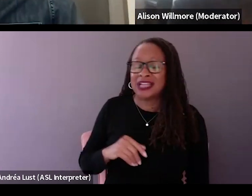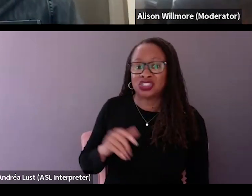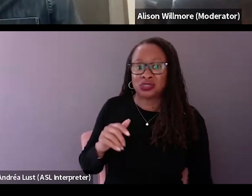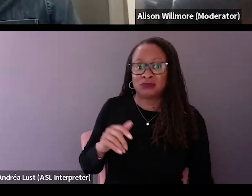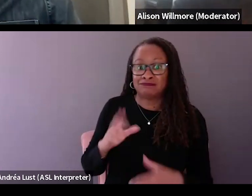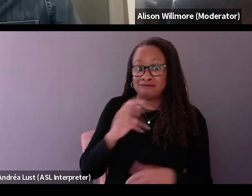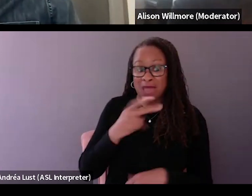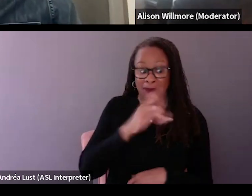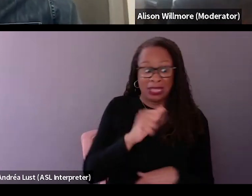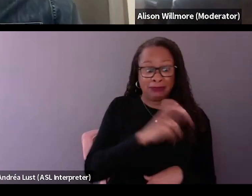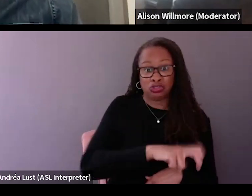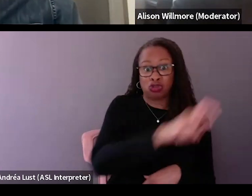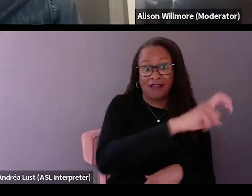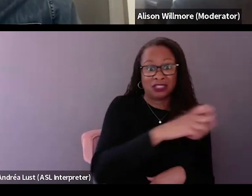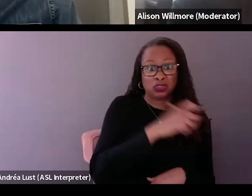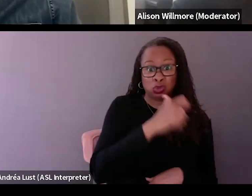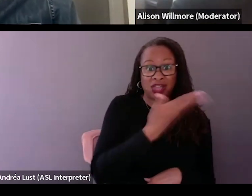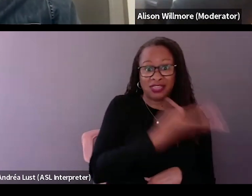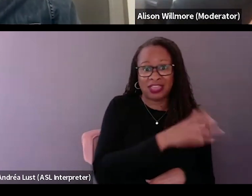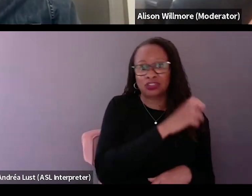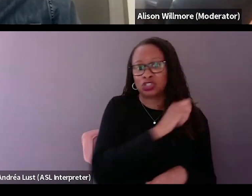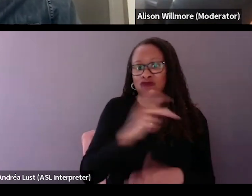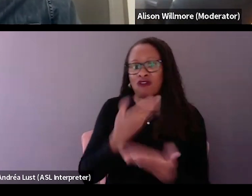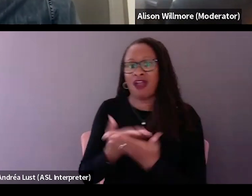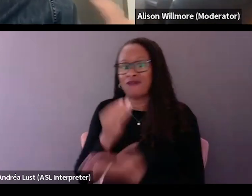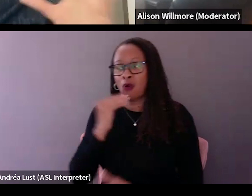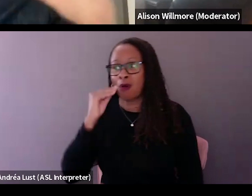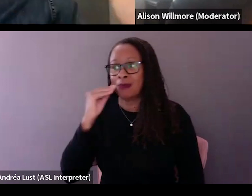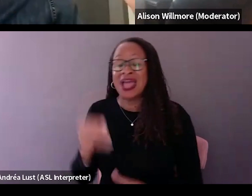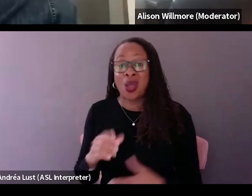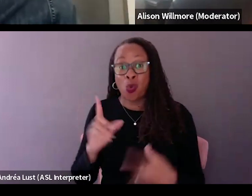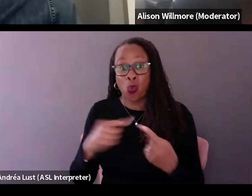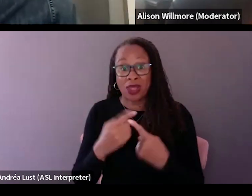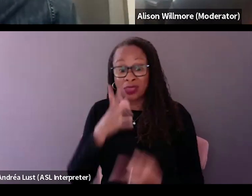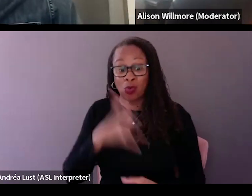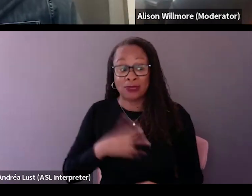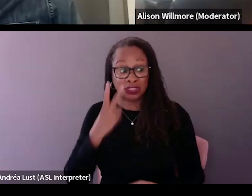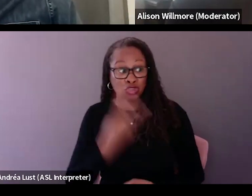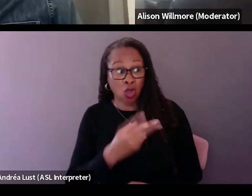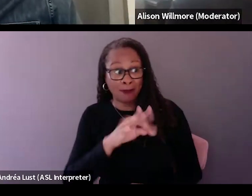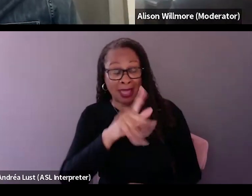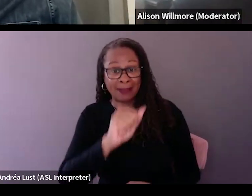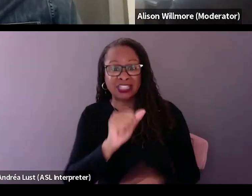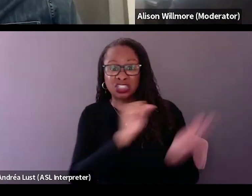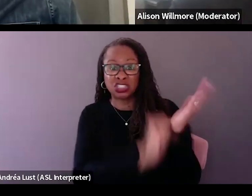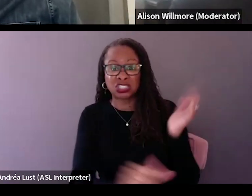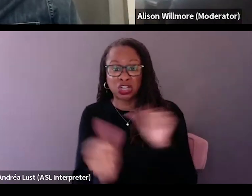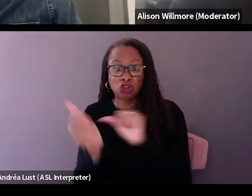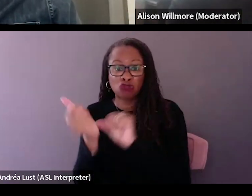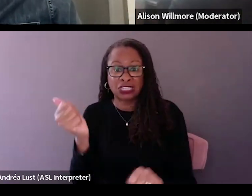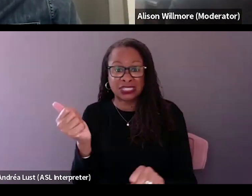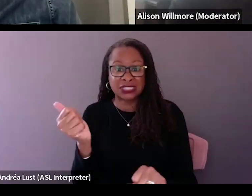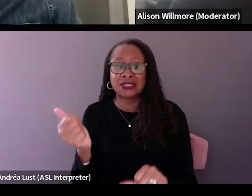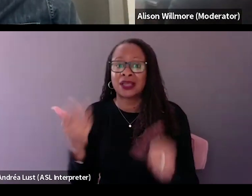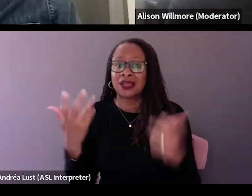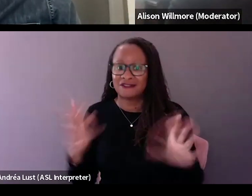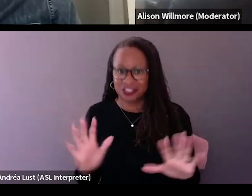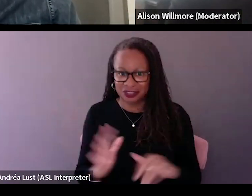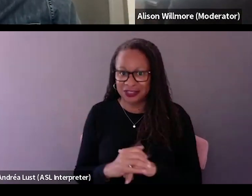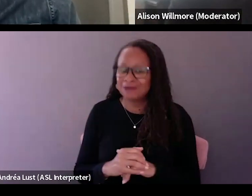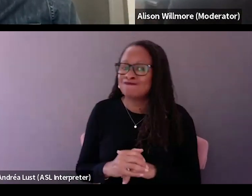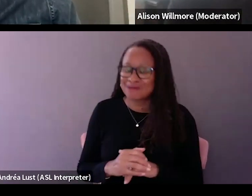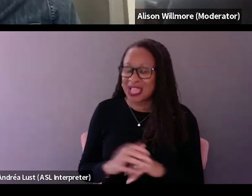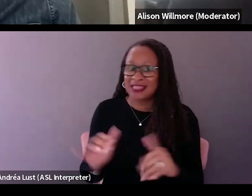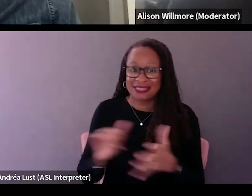her. That was like a story in the news. So we had a whole section about how dark fame could be. A man who